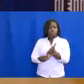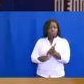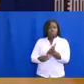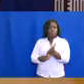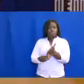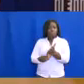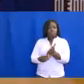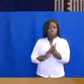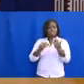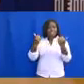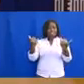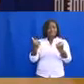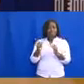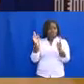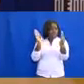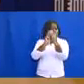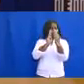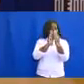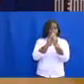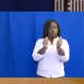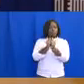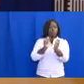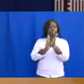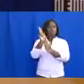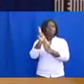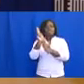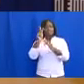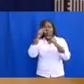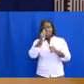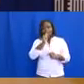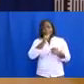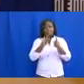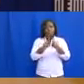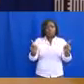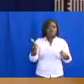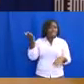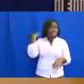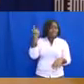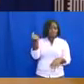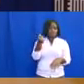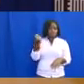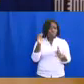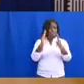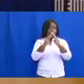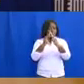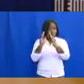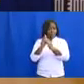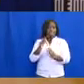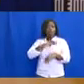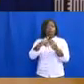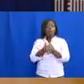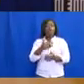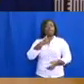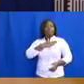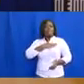I met with the Vice-Chancellors of the Universities, both public and private, last Tuesday, who pledged